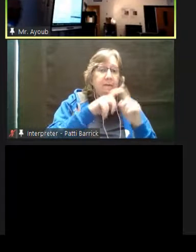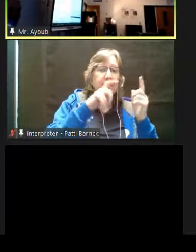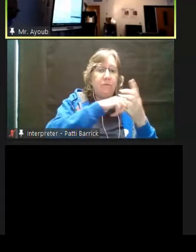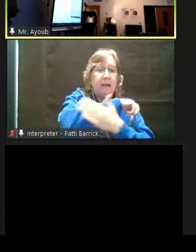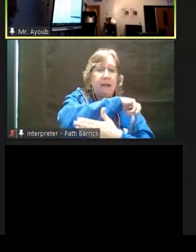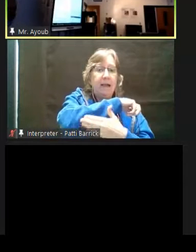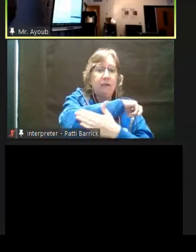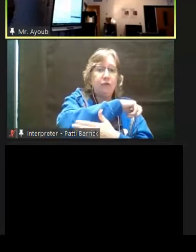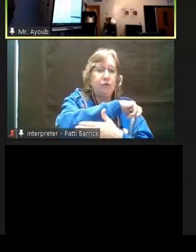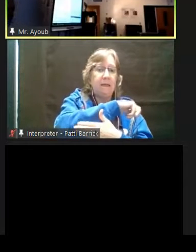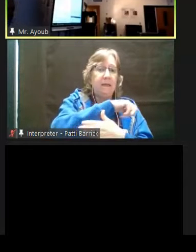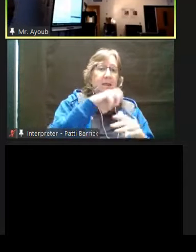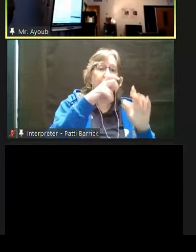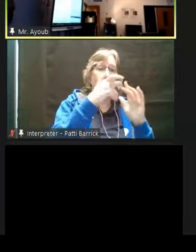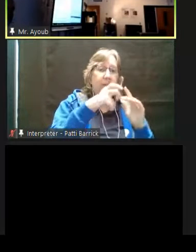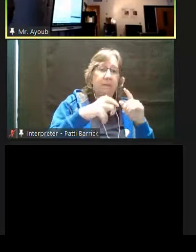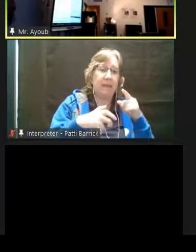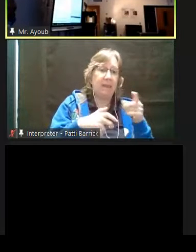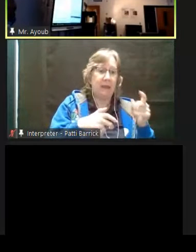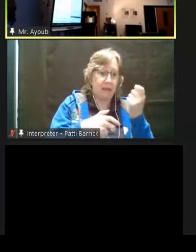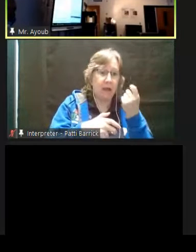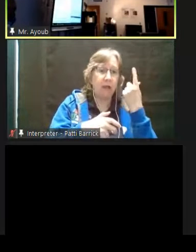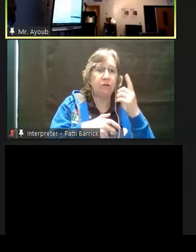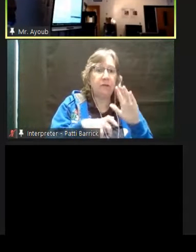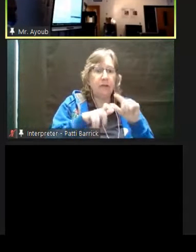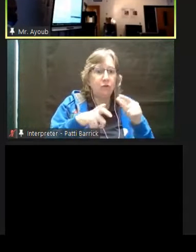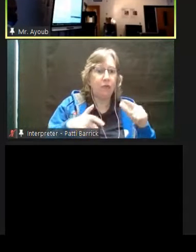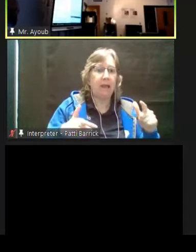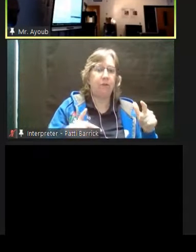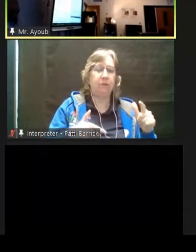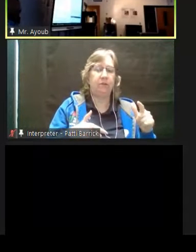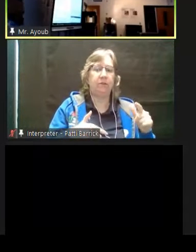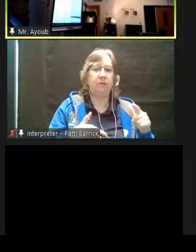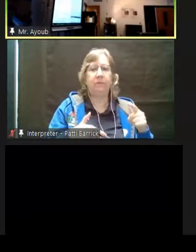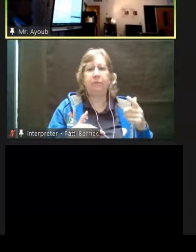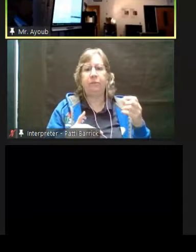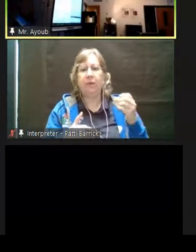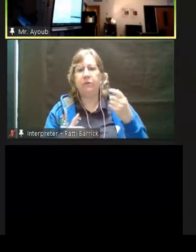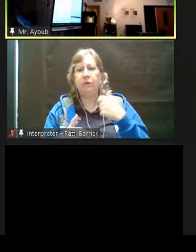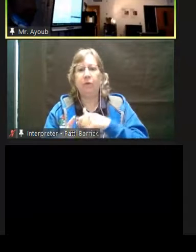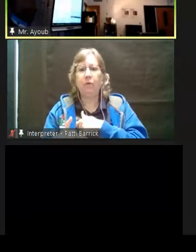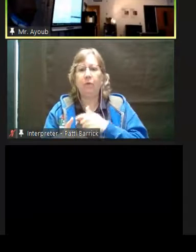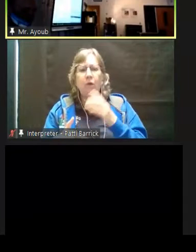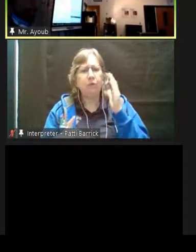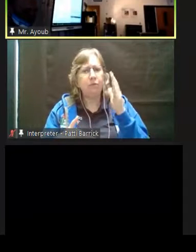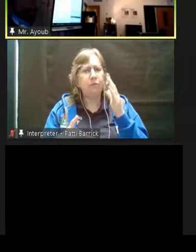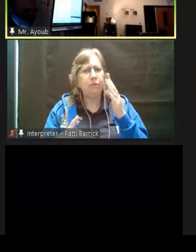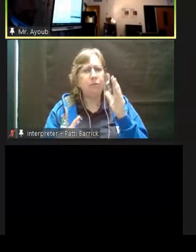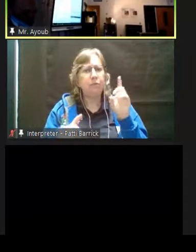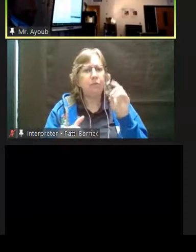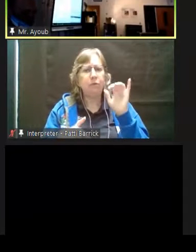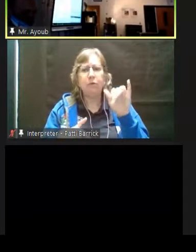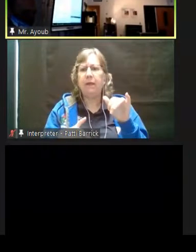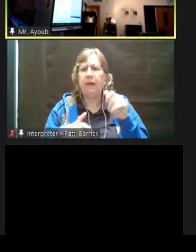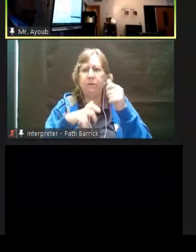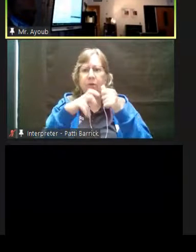it understand what language you're gonna use. That makes sense what I'm saying? So we're gonna do that. So right underneath this